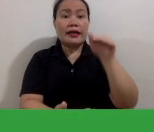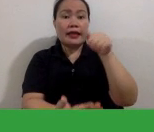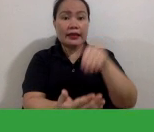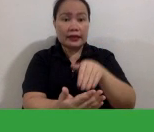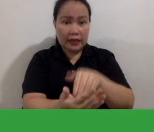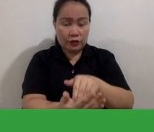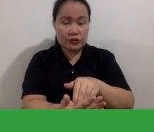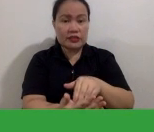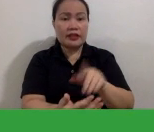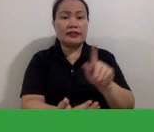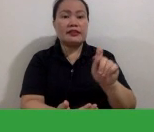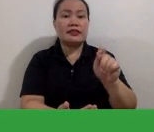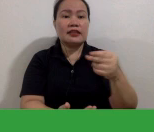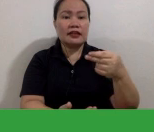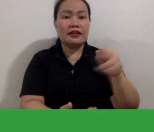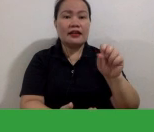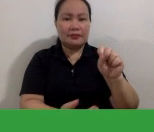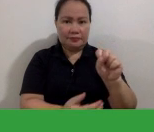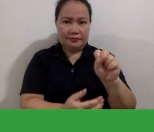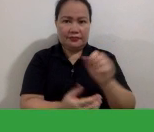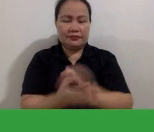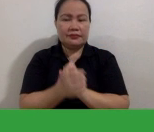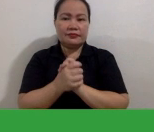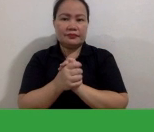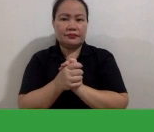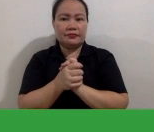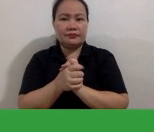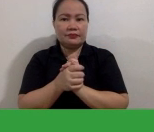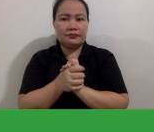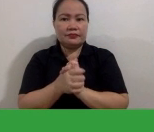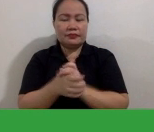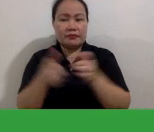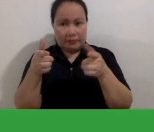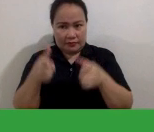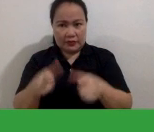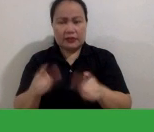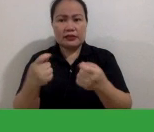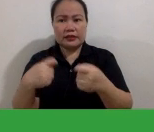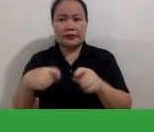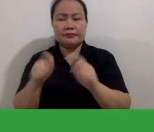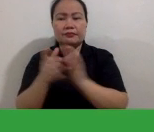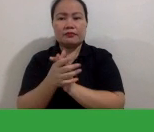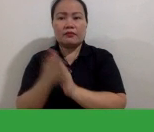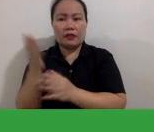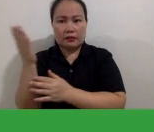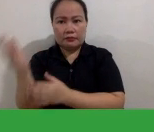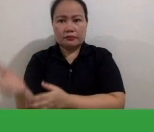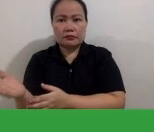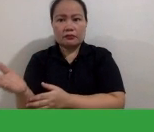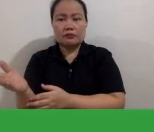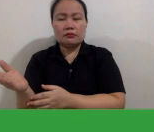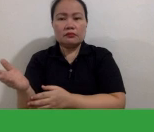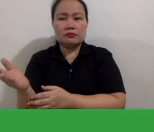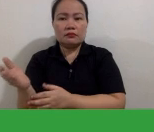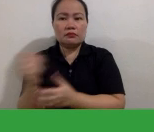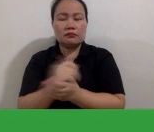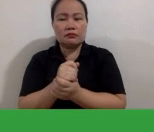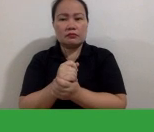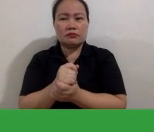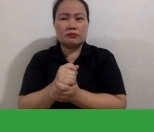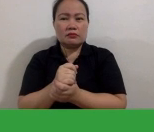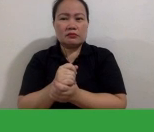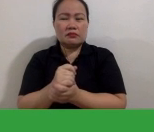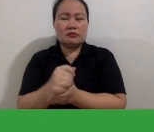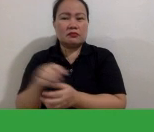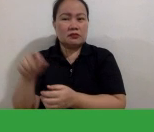thousands. Okay? So, ito po lagi ang ones natin. Okay, so let us try. So, ito po ay ones.